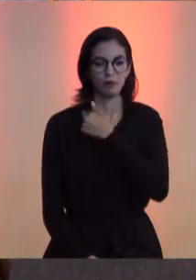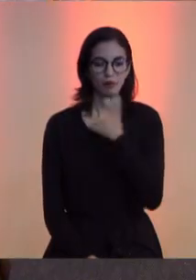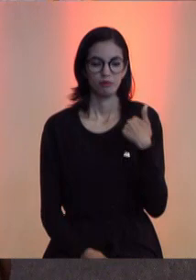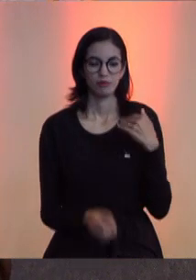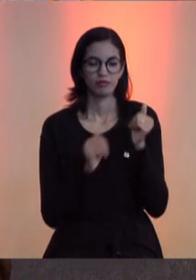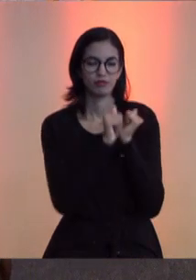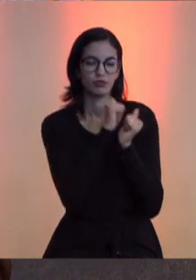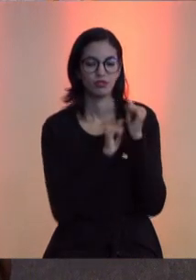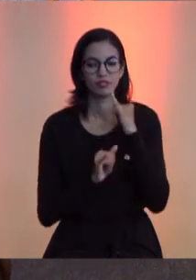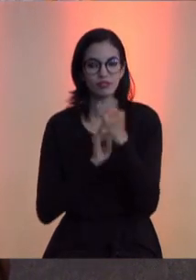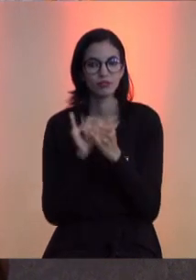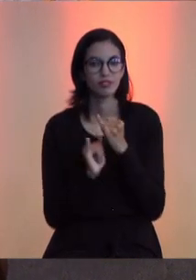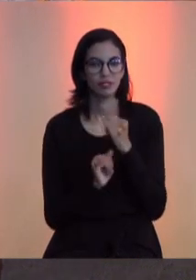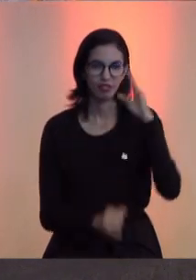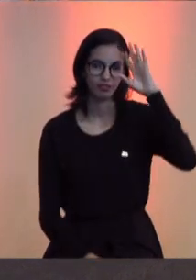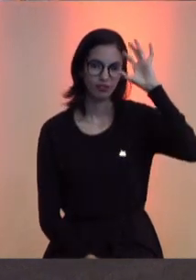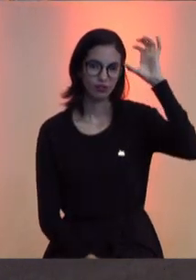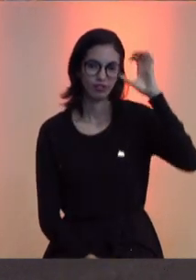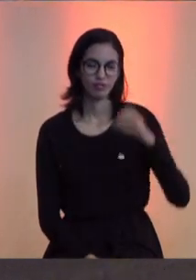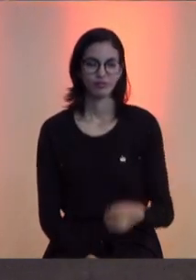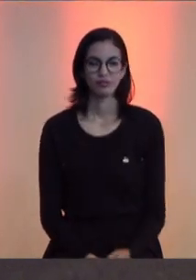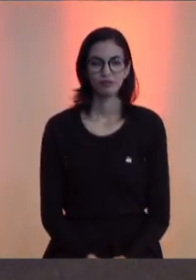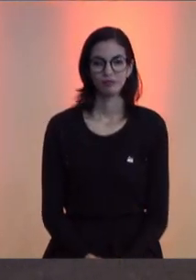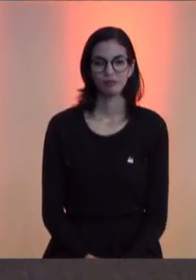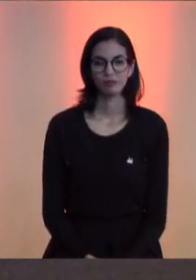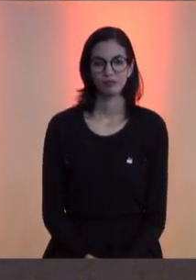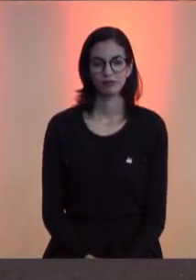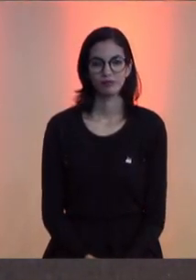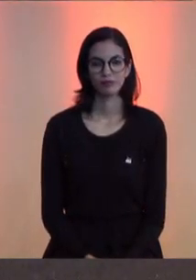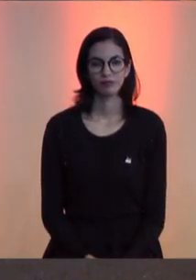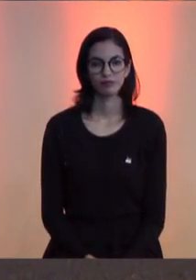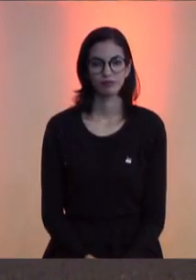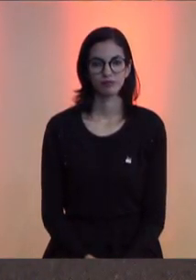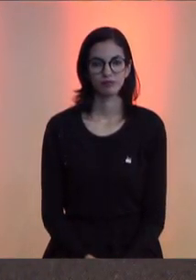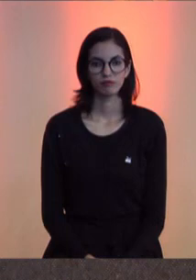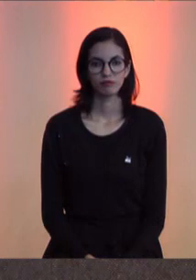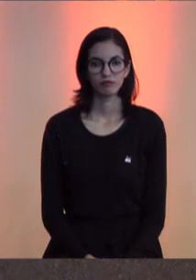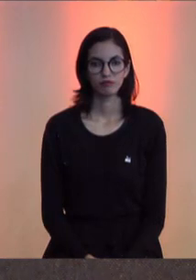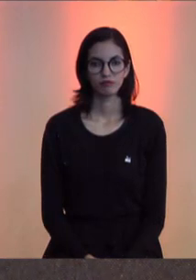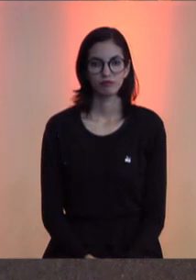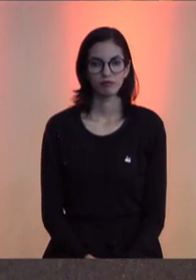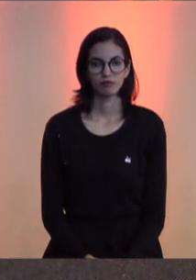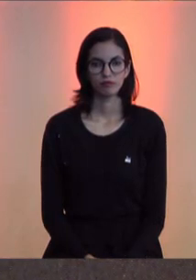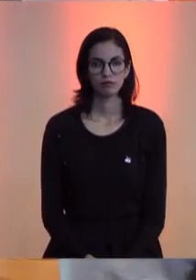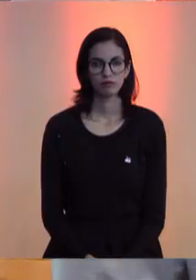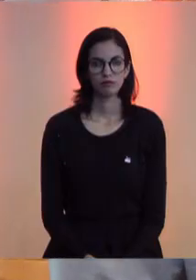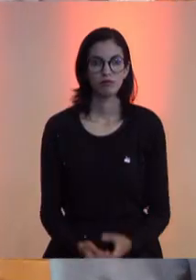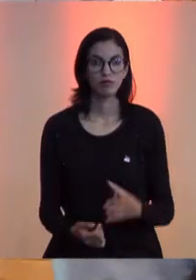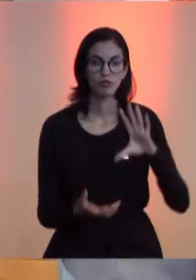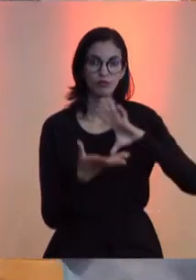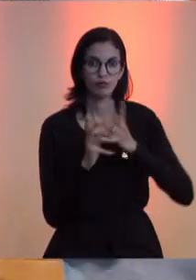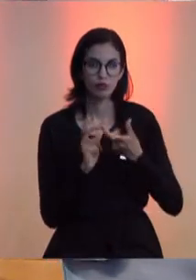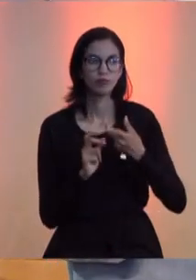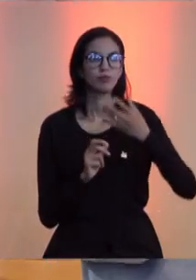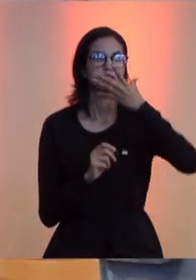They remembered how God created these heavens and the earth. Y recordaron cómo Dios creó los cielos y